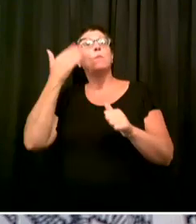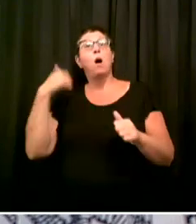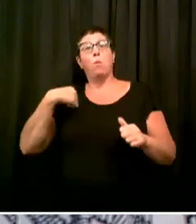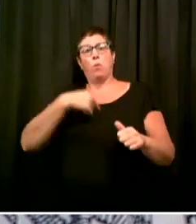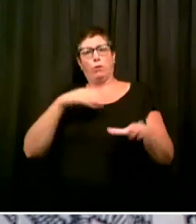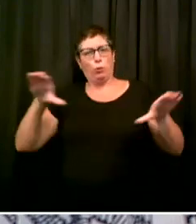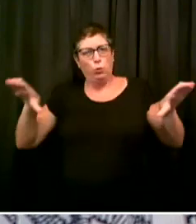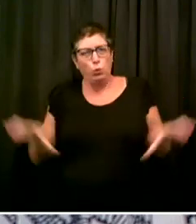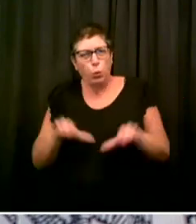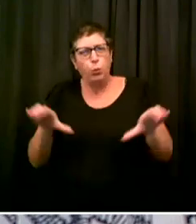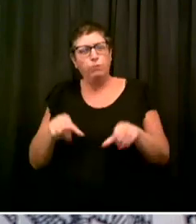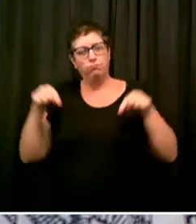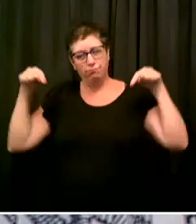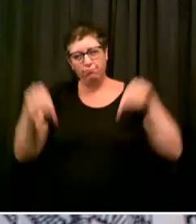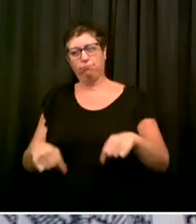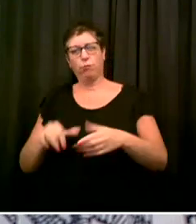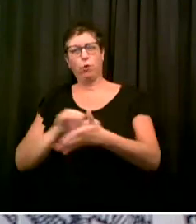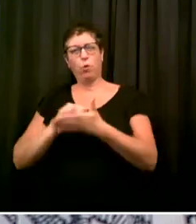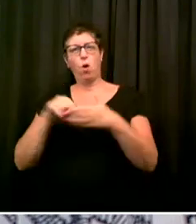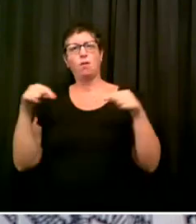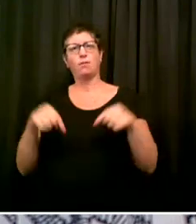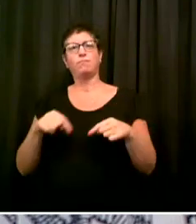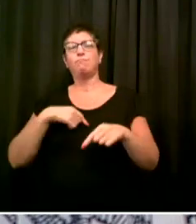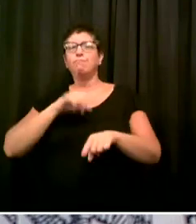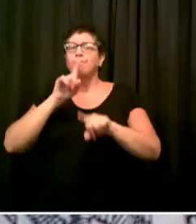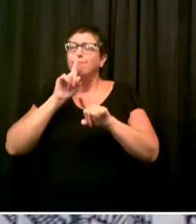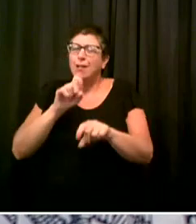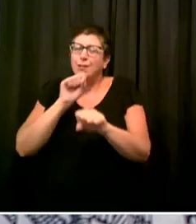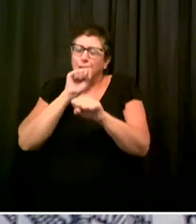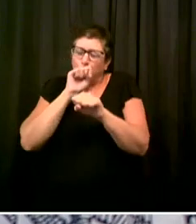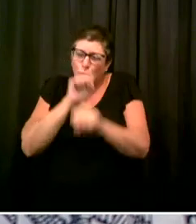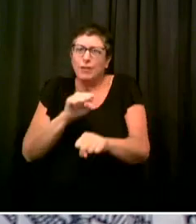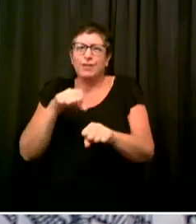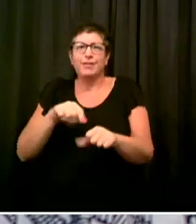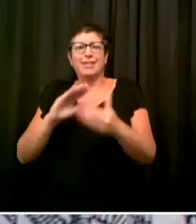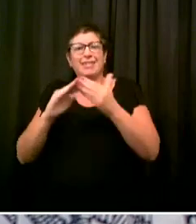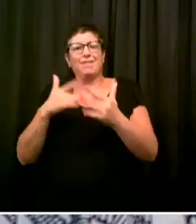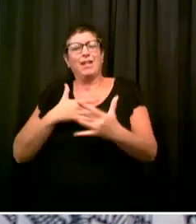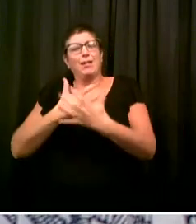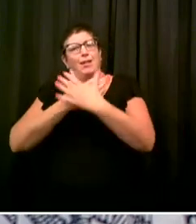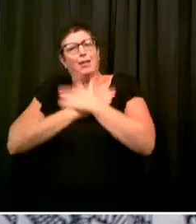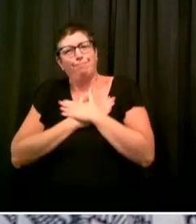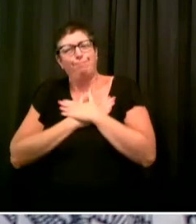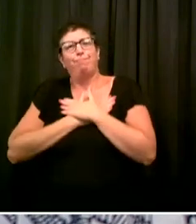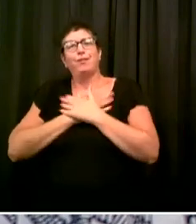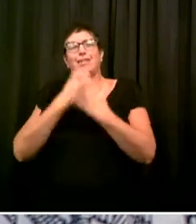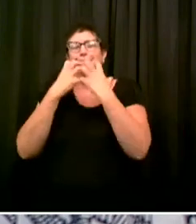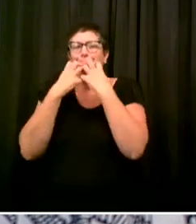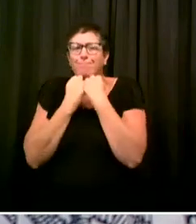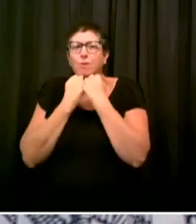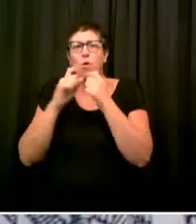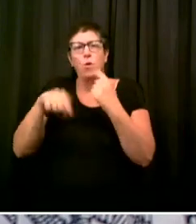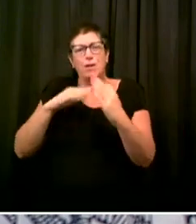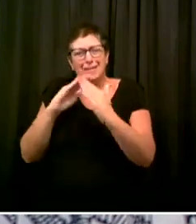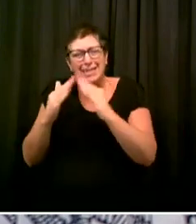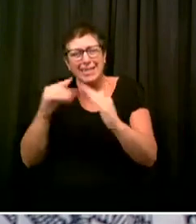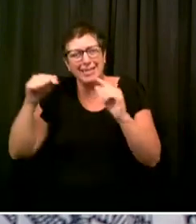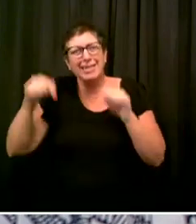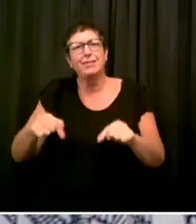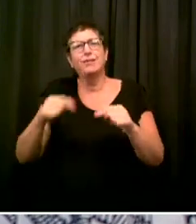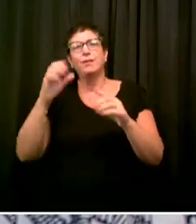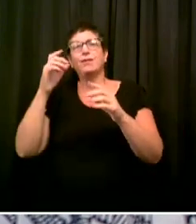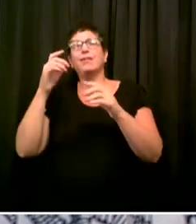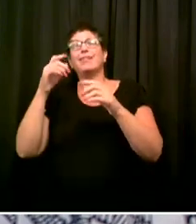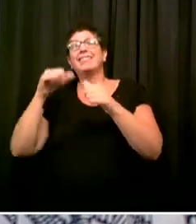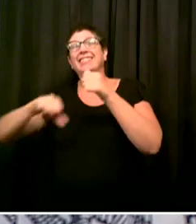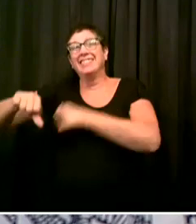we have a love in this city, there's a compassion in this city, there's a caring for each other, and particularly for our kids.